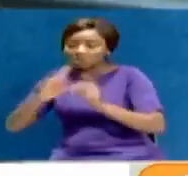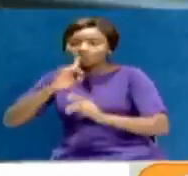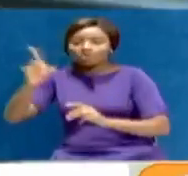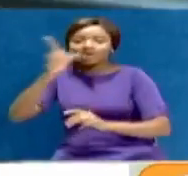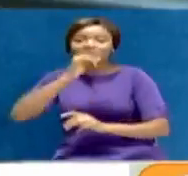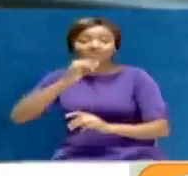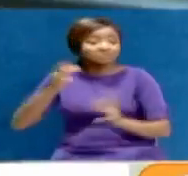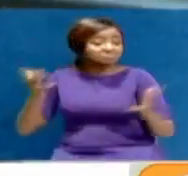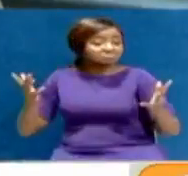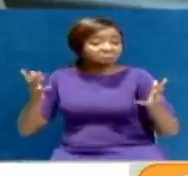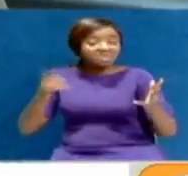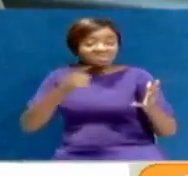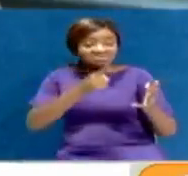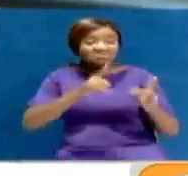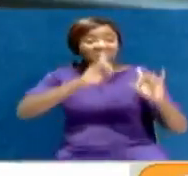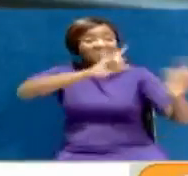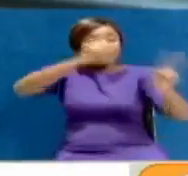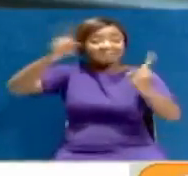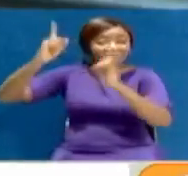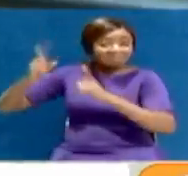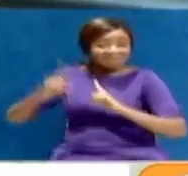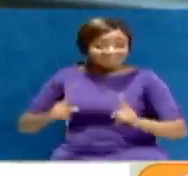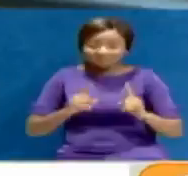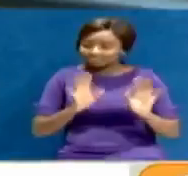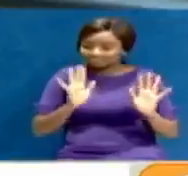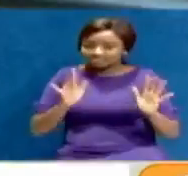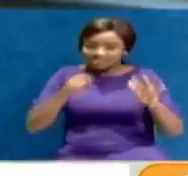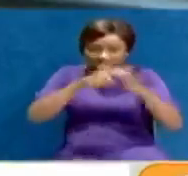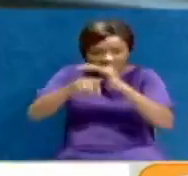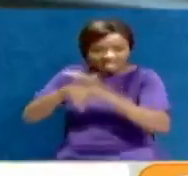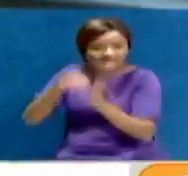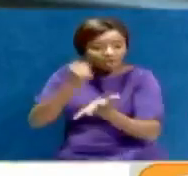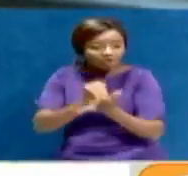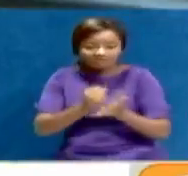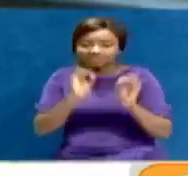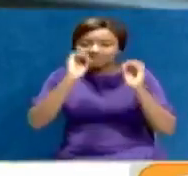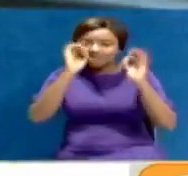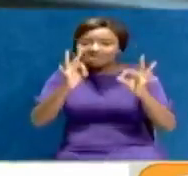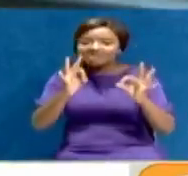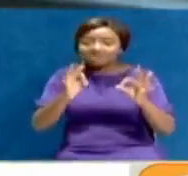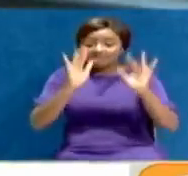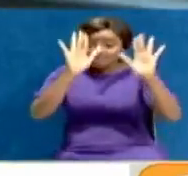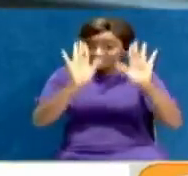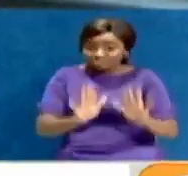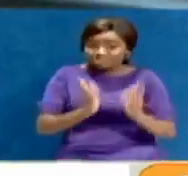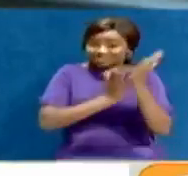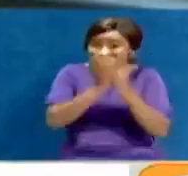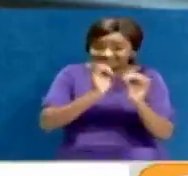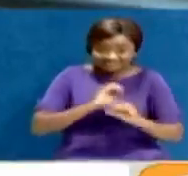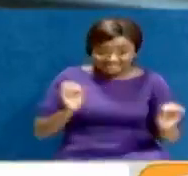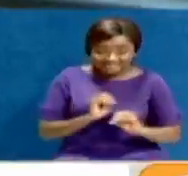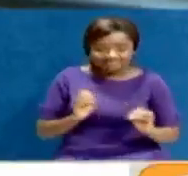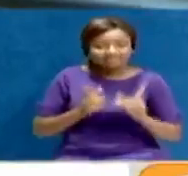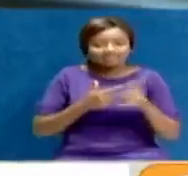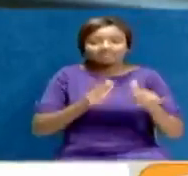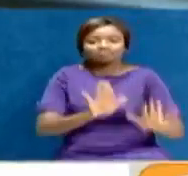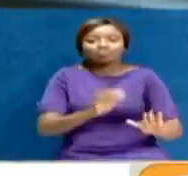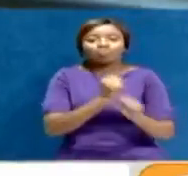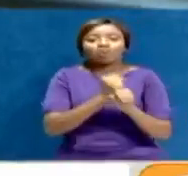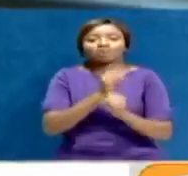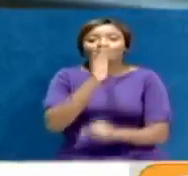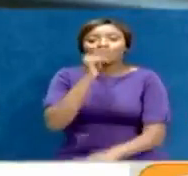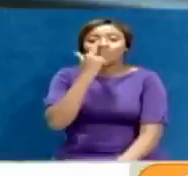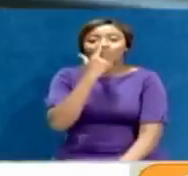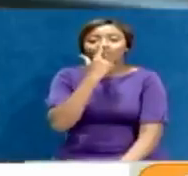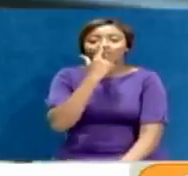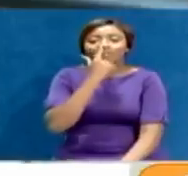all non-essential office services for the next 30 days. This owing to an upsurge of COVID-19 cases in the